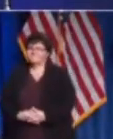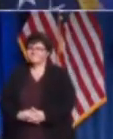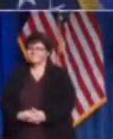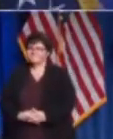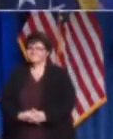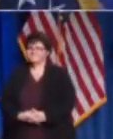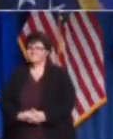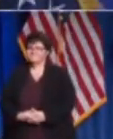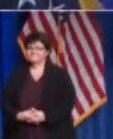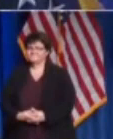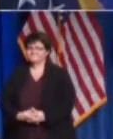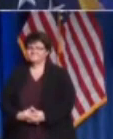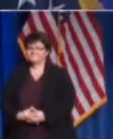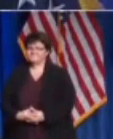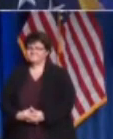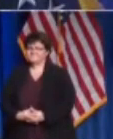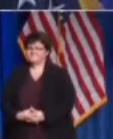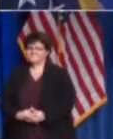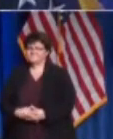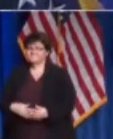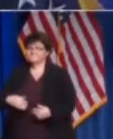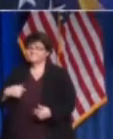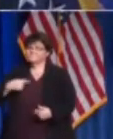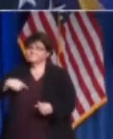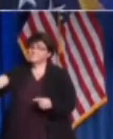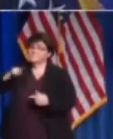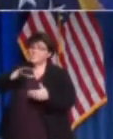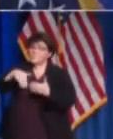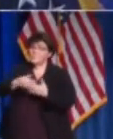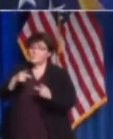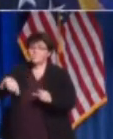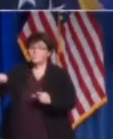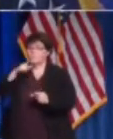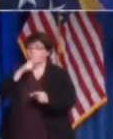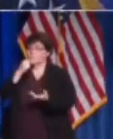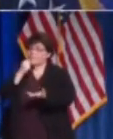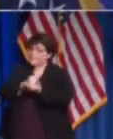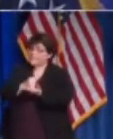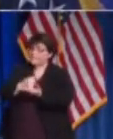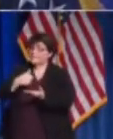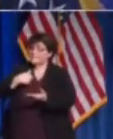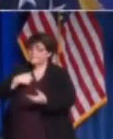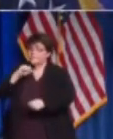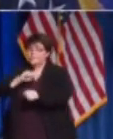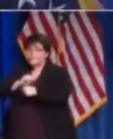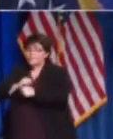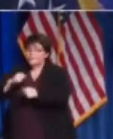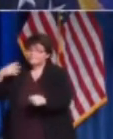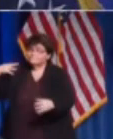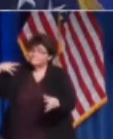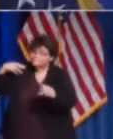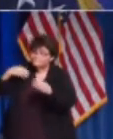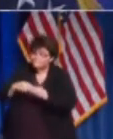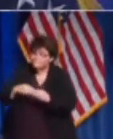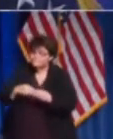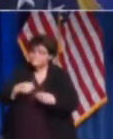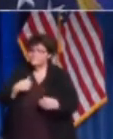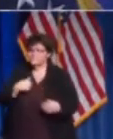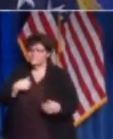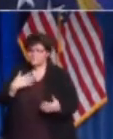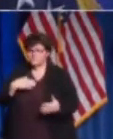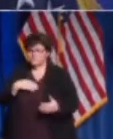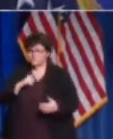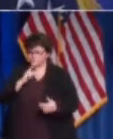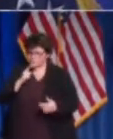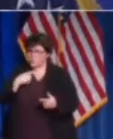To everyone who has helped me in my professional career and throughout my campaign, I am forever grateful.